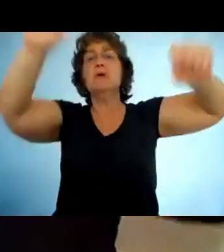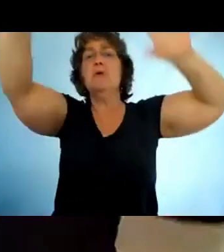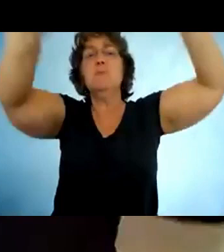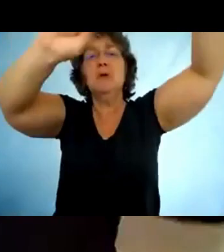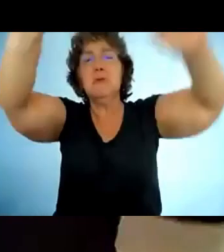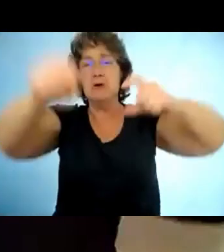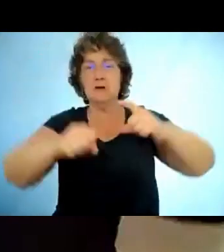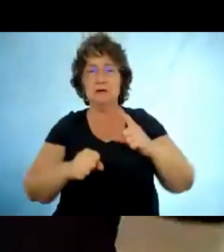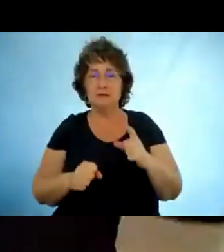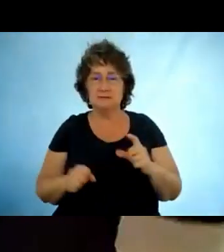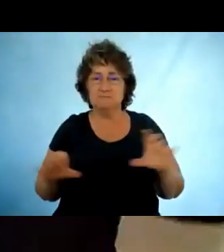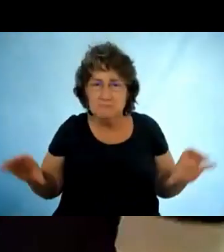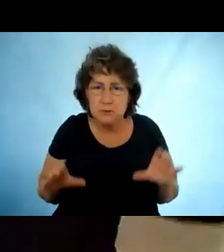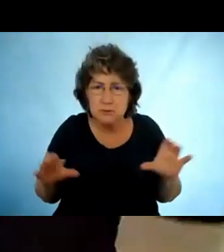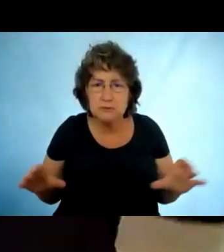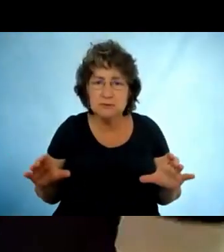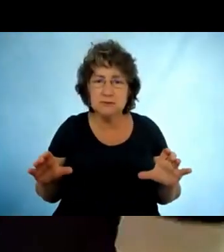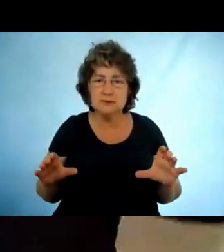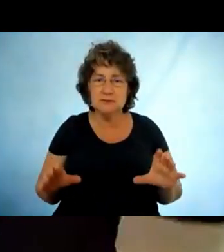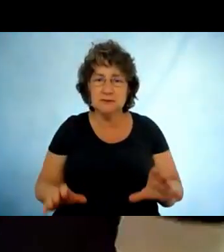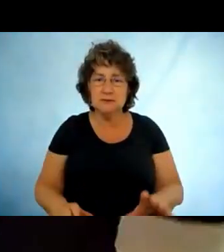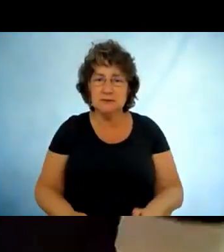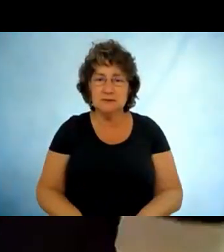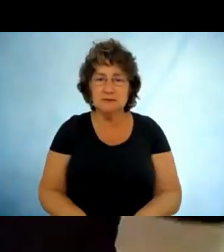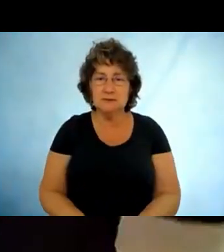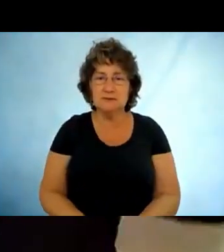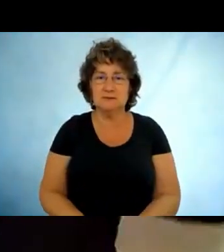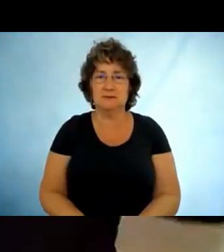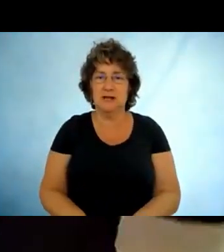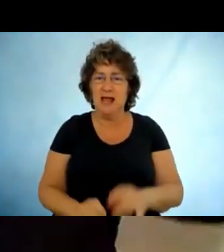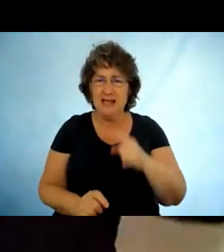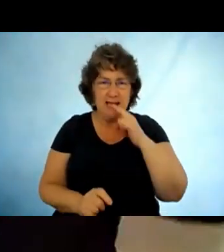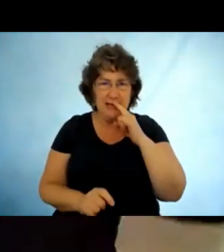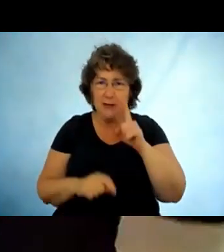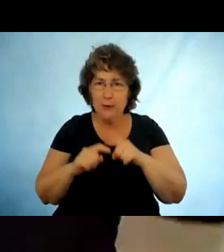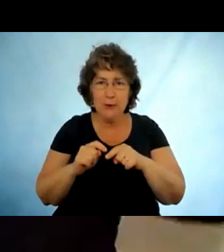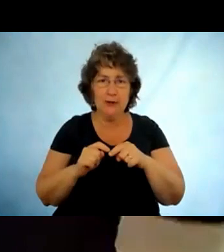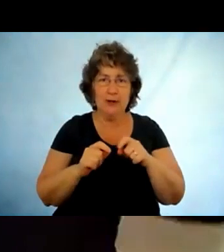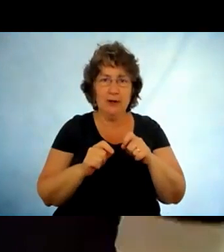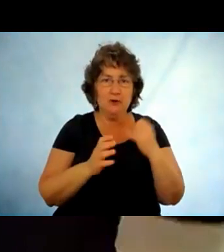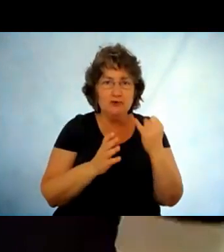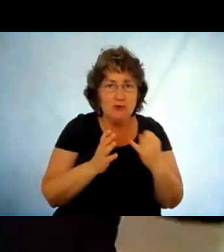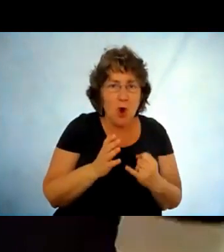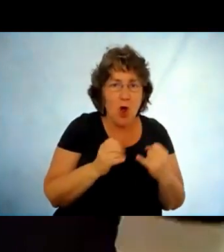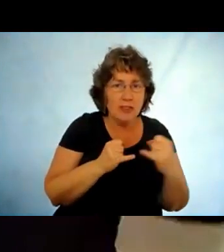supposed to be touching, the kid who couldn't take lines and make letters, who couldn't take letters and make